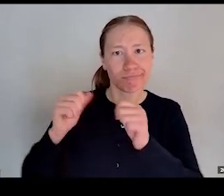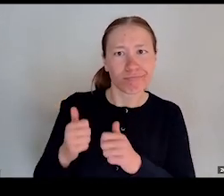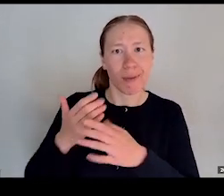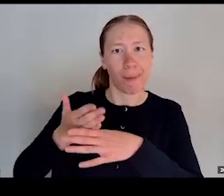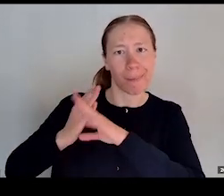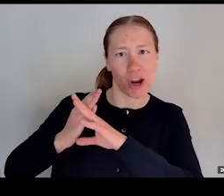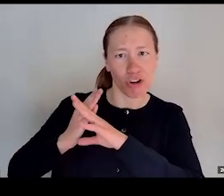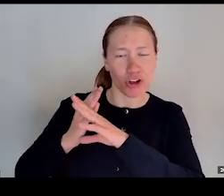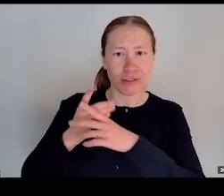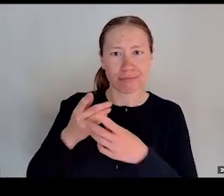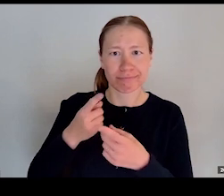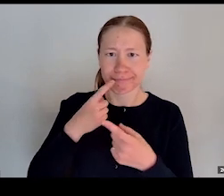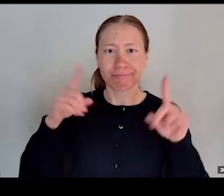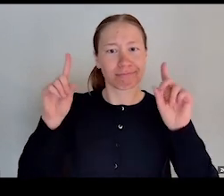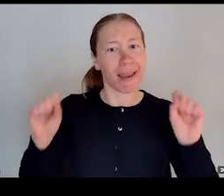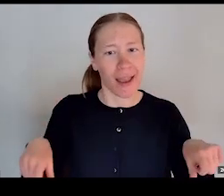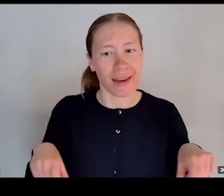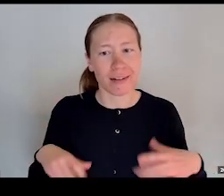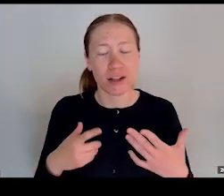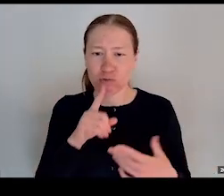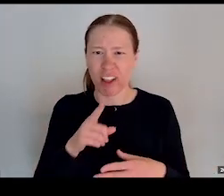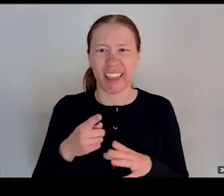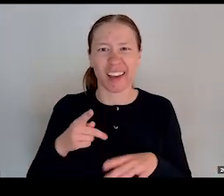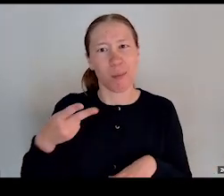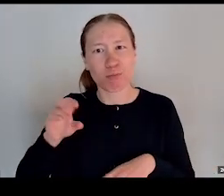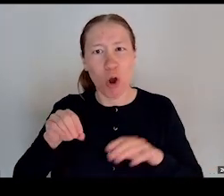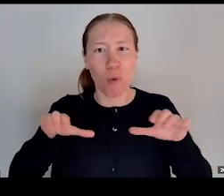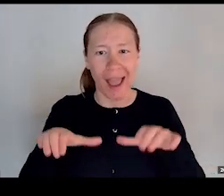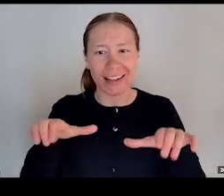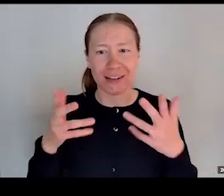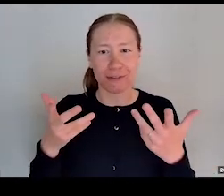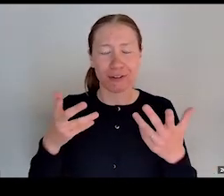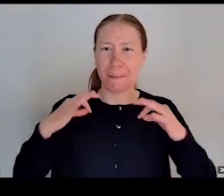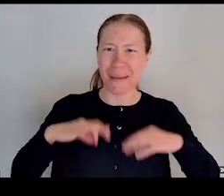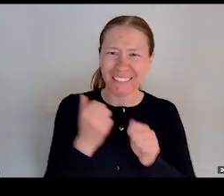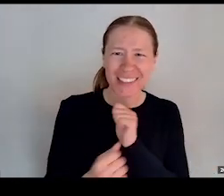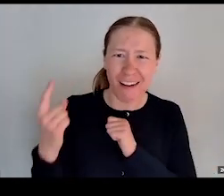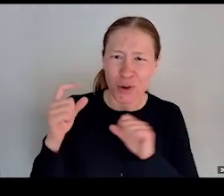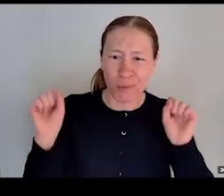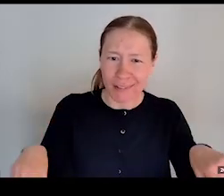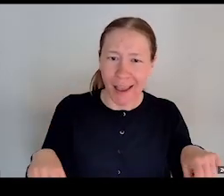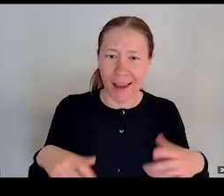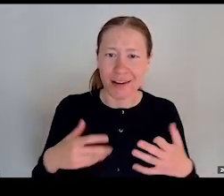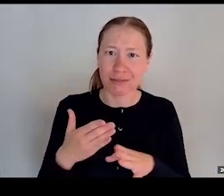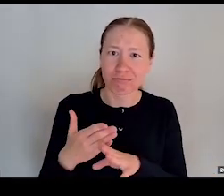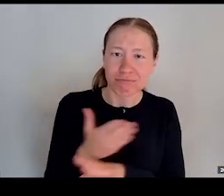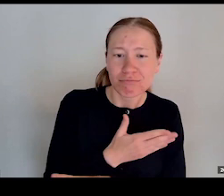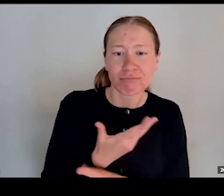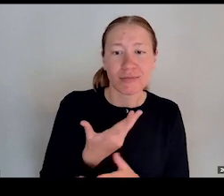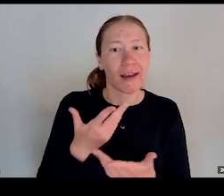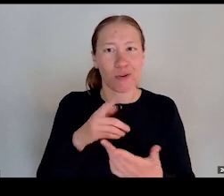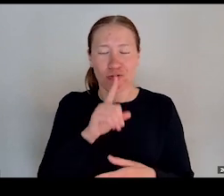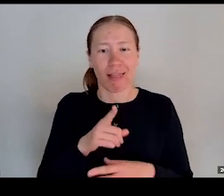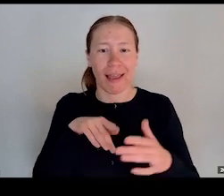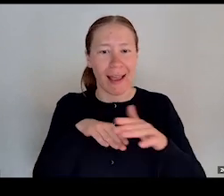It's proactive. And it's an aspect of inclusivity. So we want to consider, if we're planning a meeting or event, how can we create